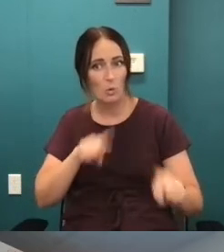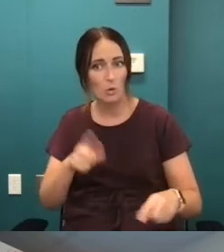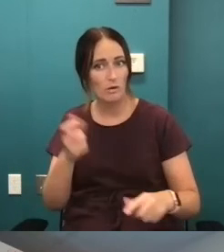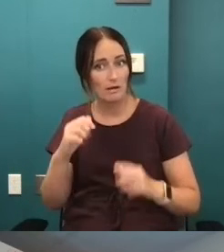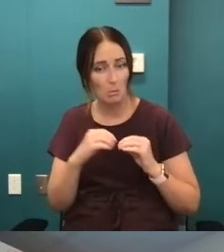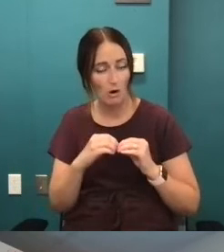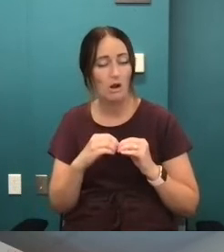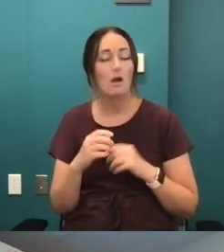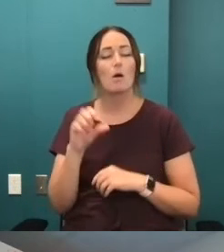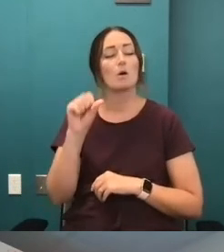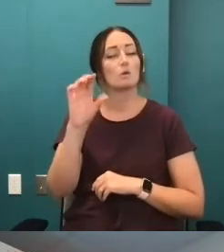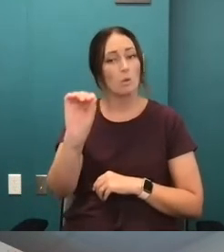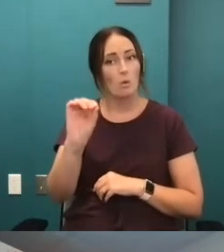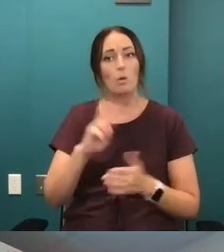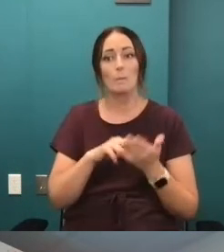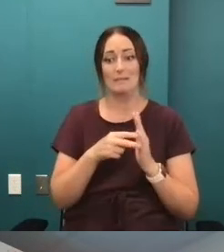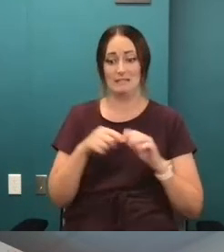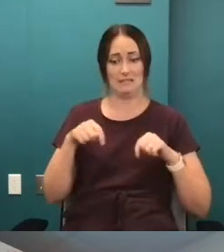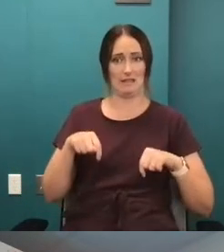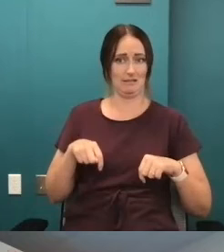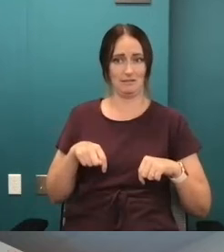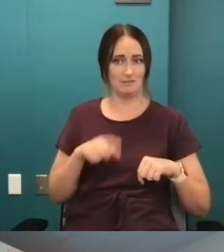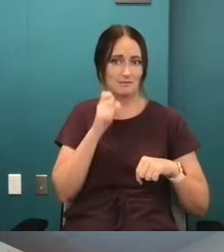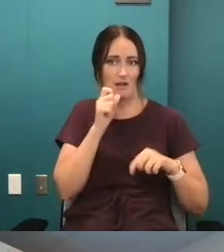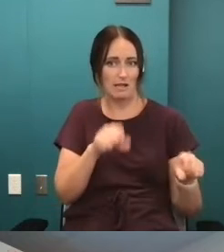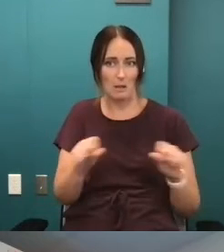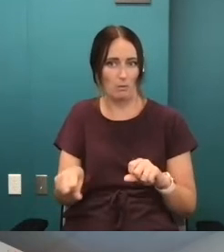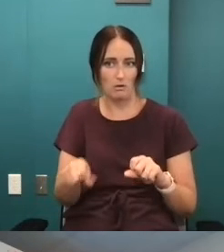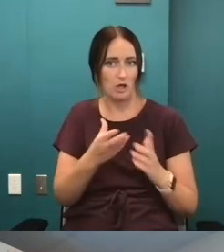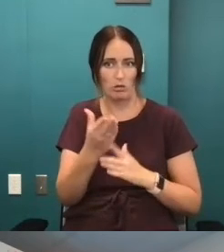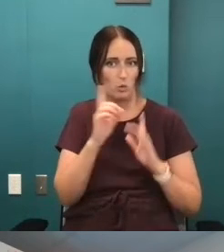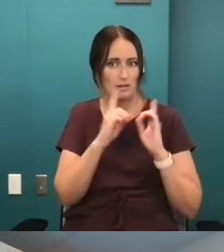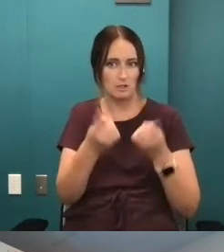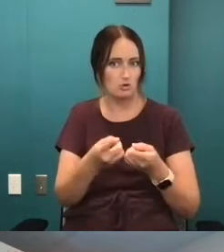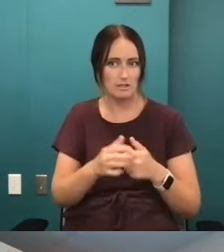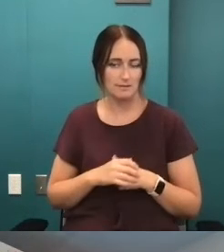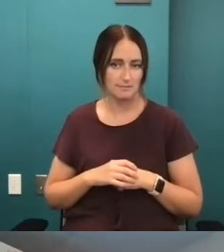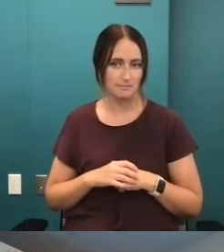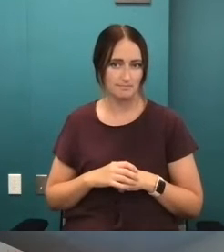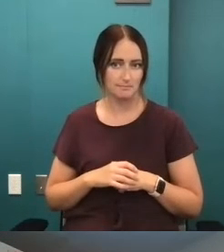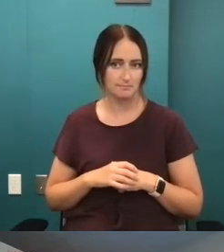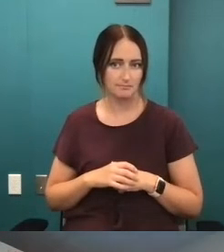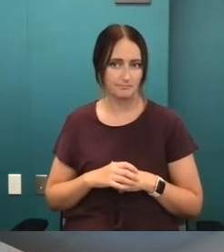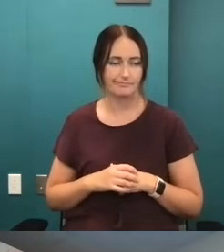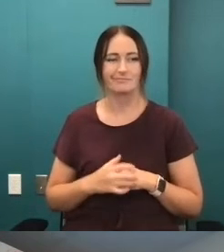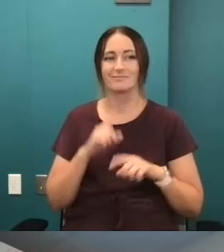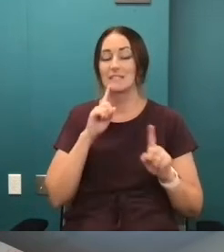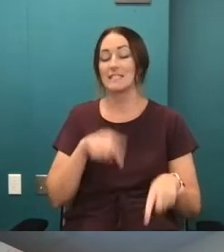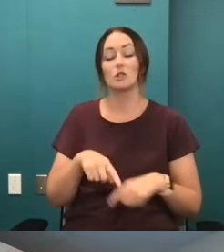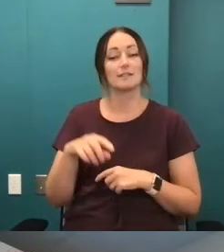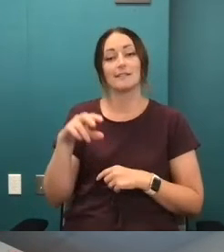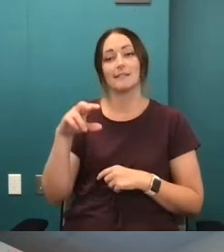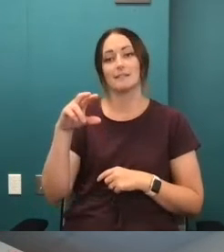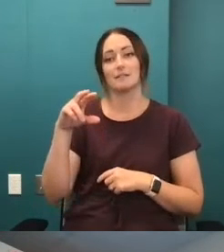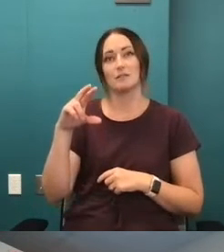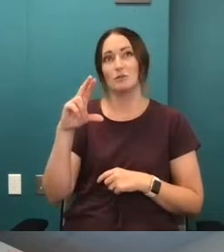Okay. So that would not be a capability that we could do as a district? No, not if they don't